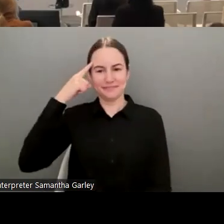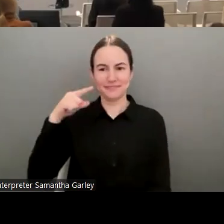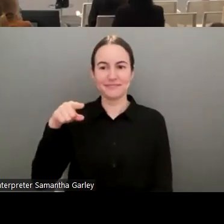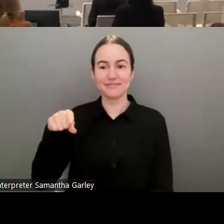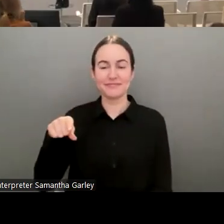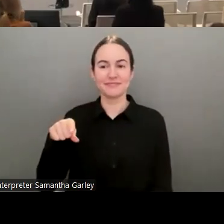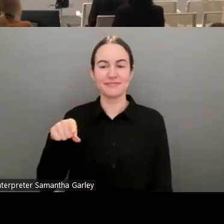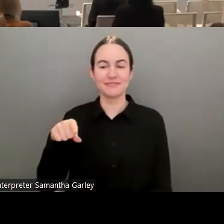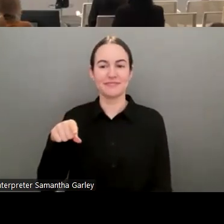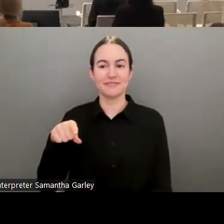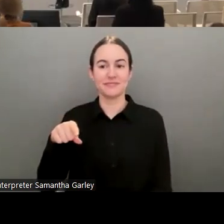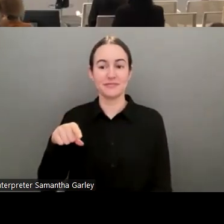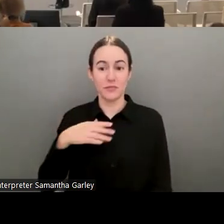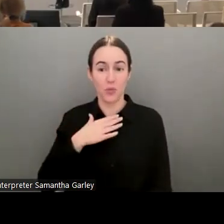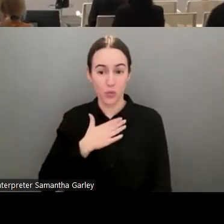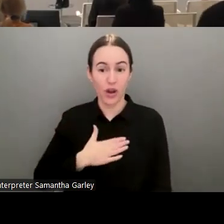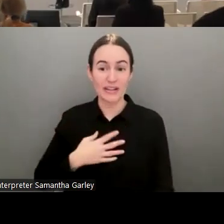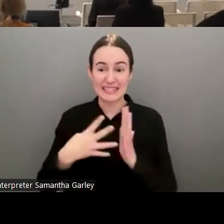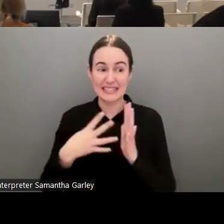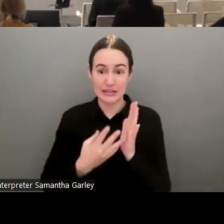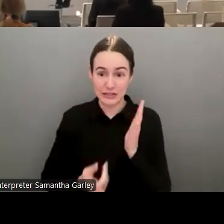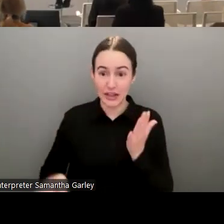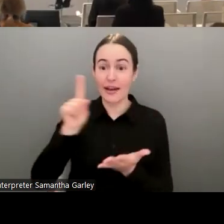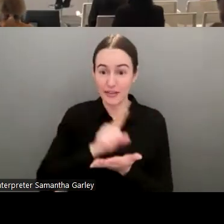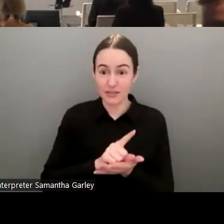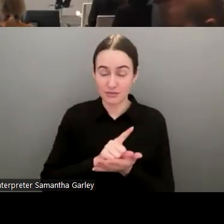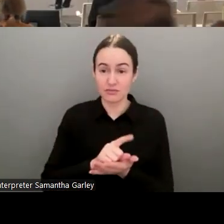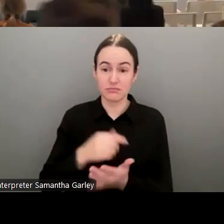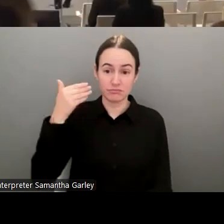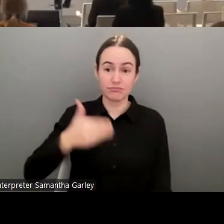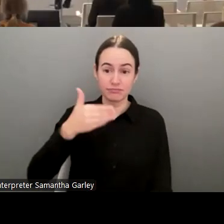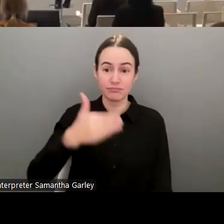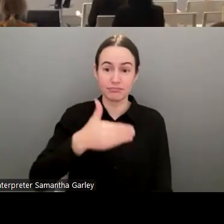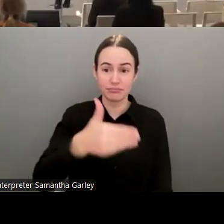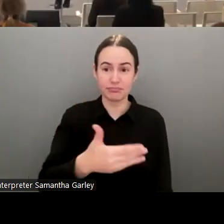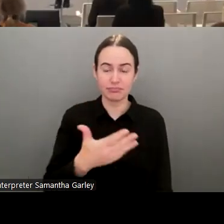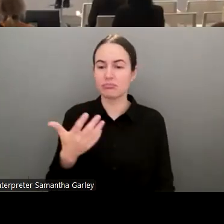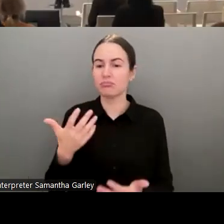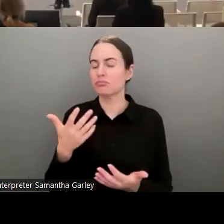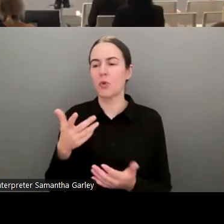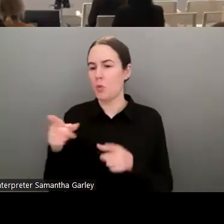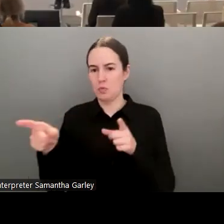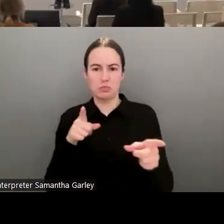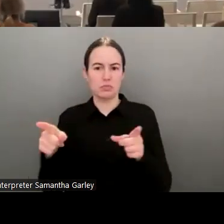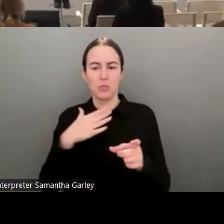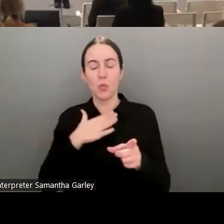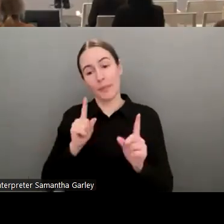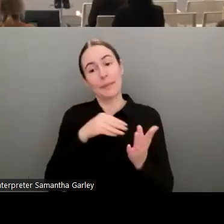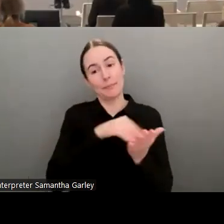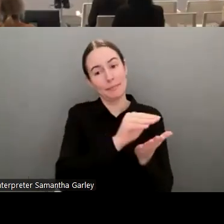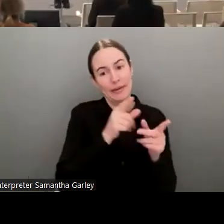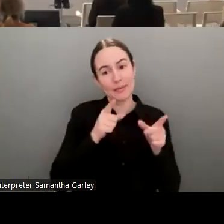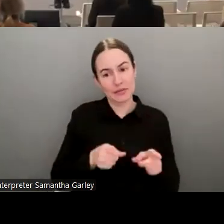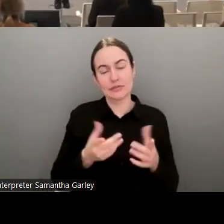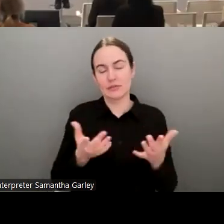prefers to redo the exam. So it's possible to just retake the exam. Then that comes with a cost, because there are administrative costs around